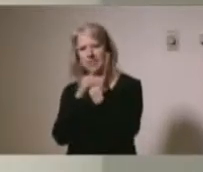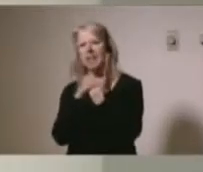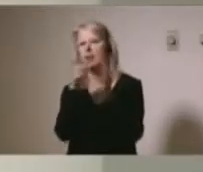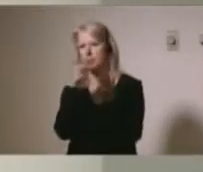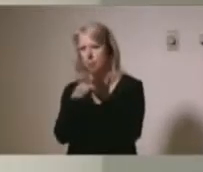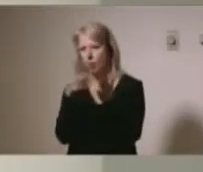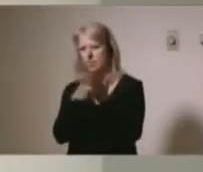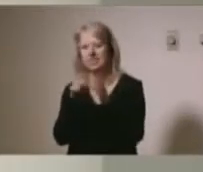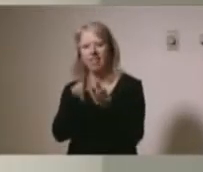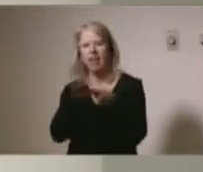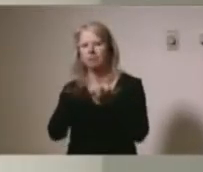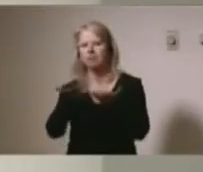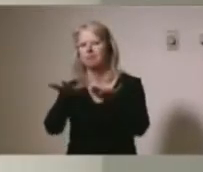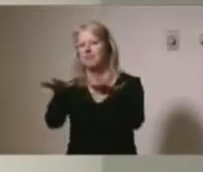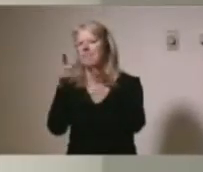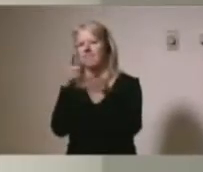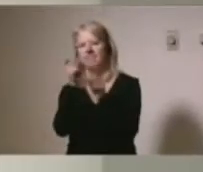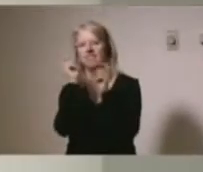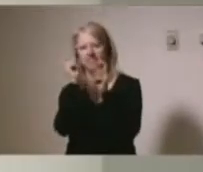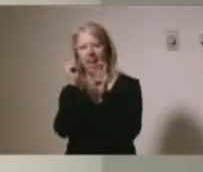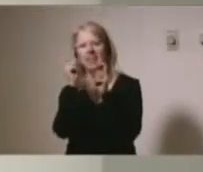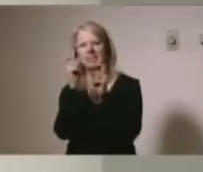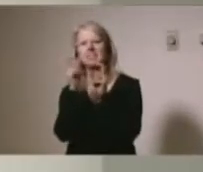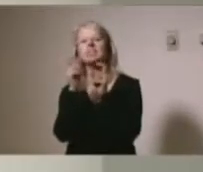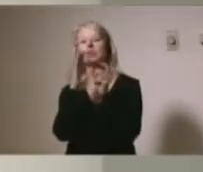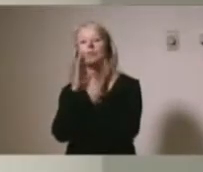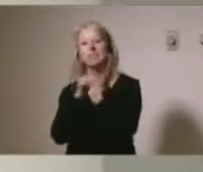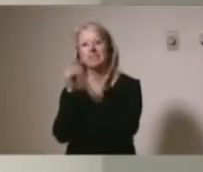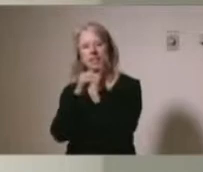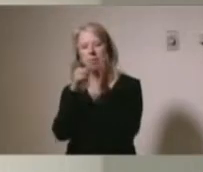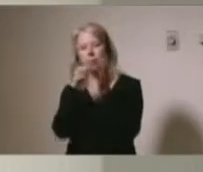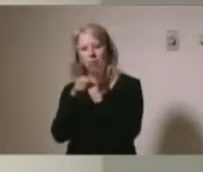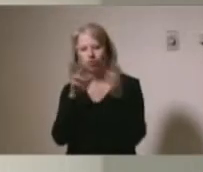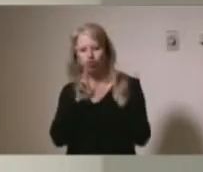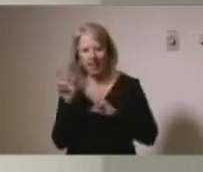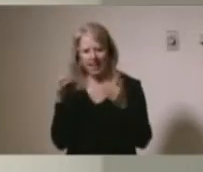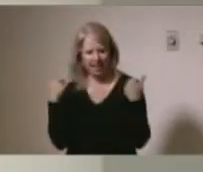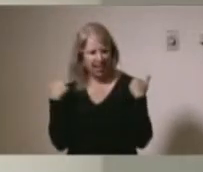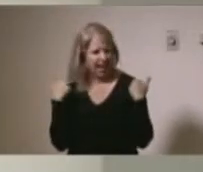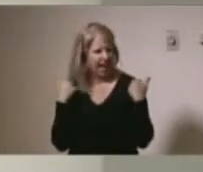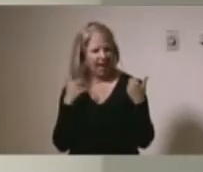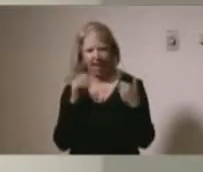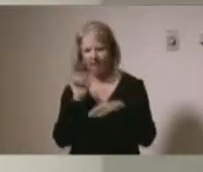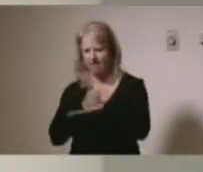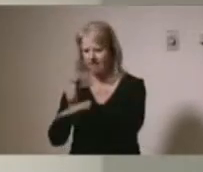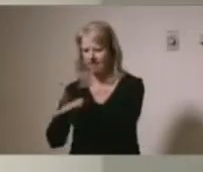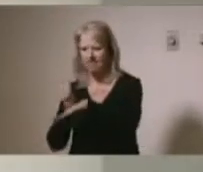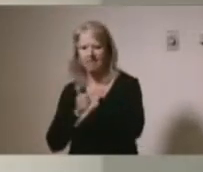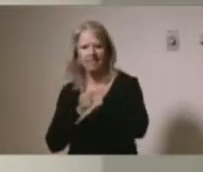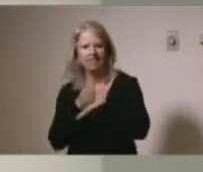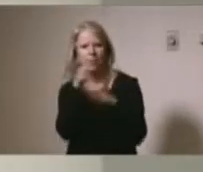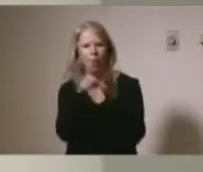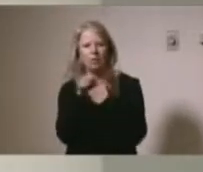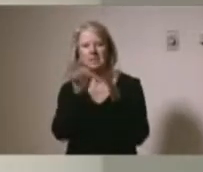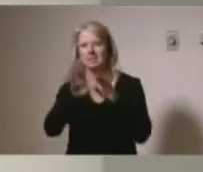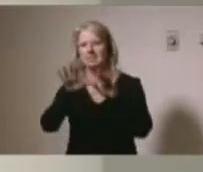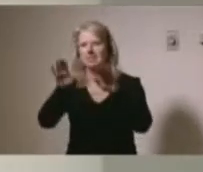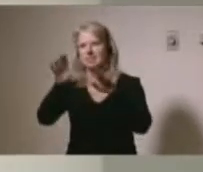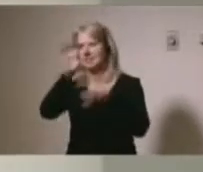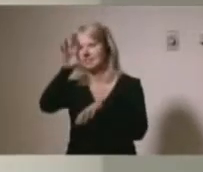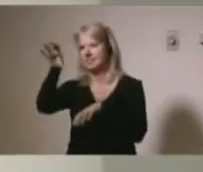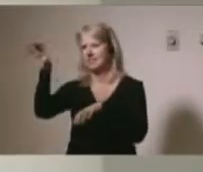quickly, and with New Zealand Post capitalising on its existing postal retail network to provide